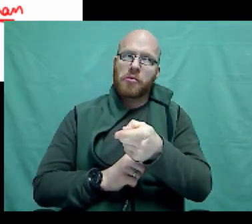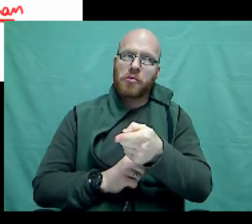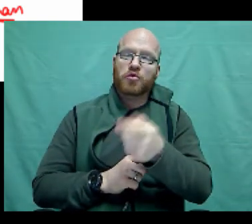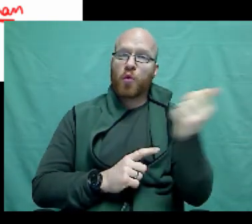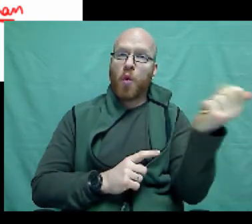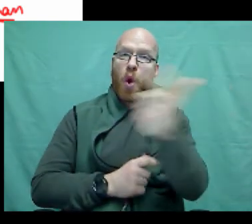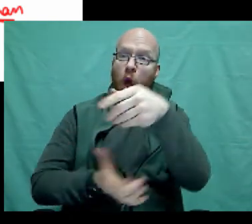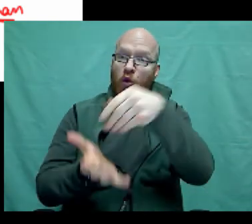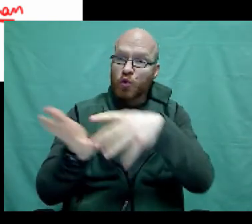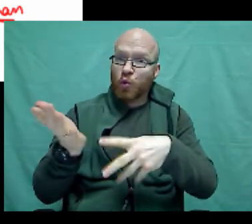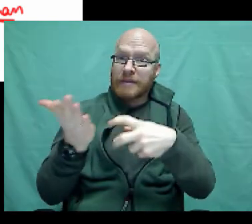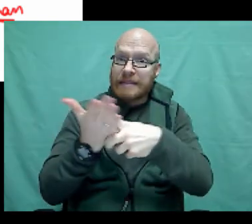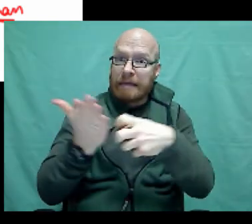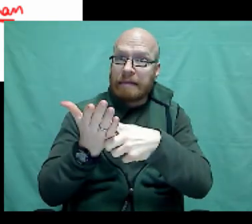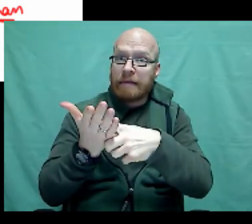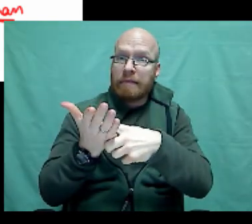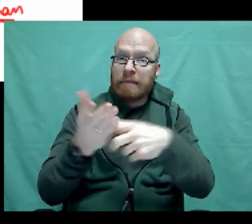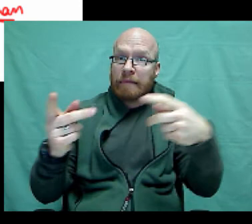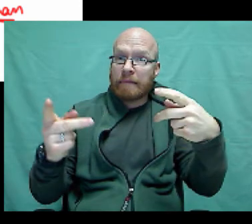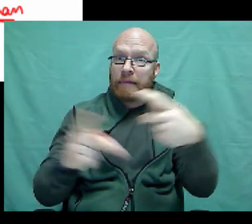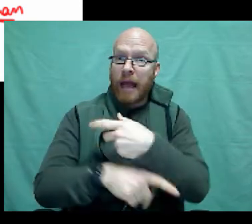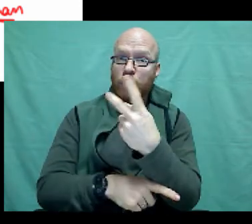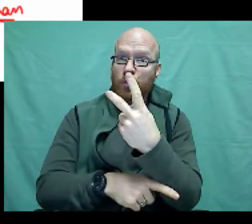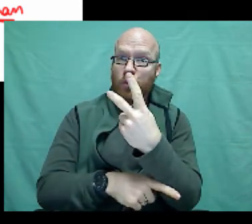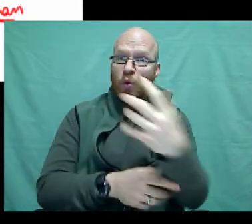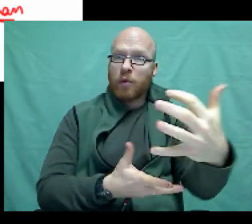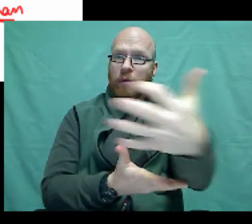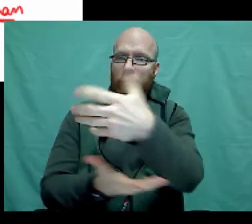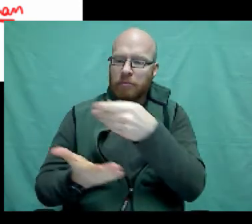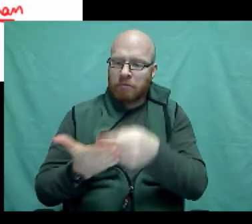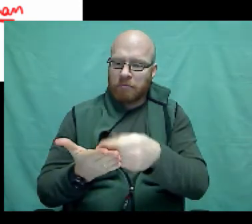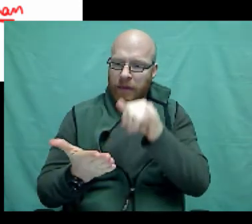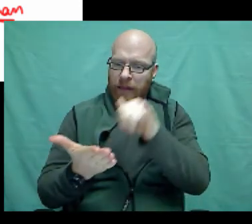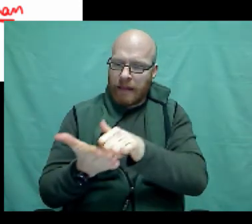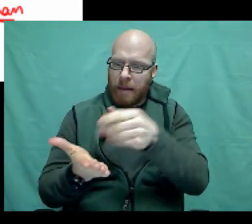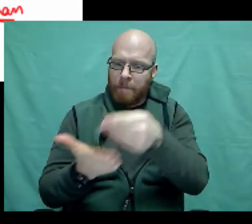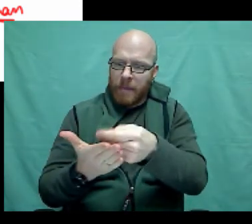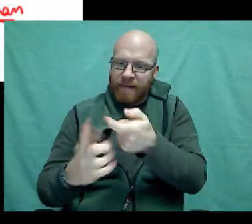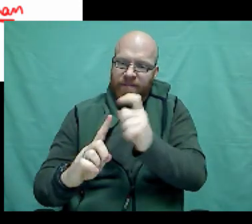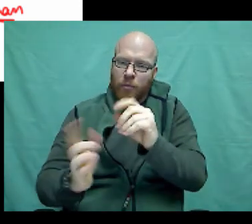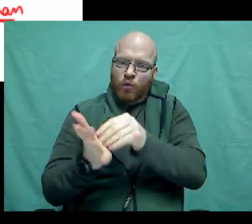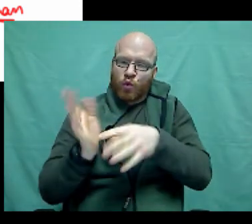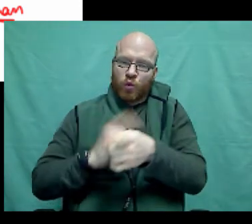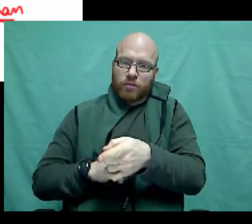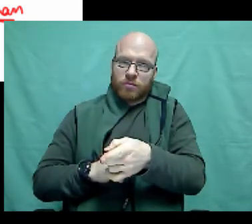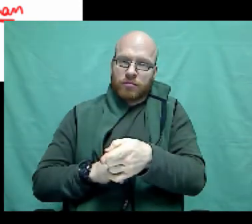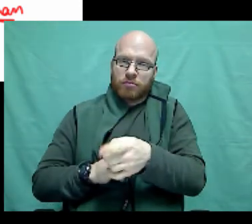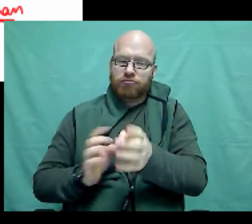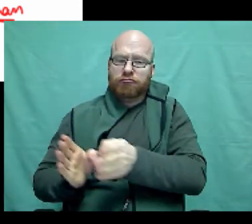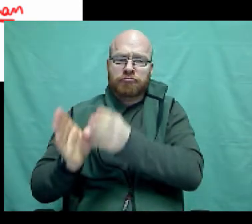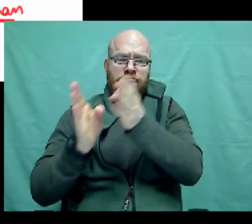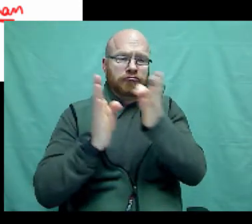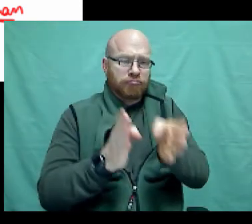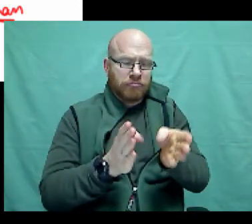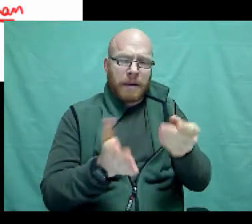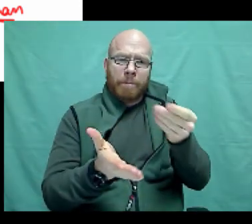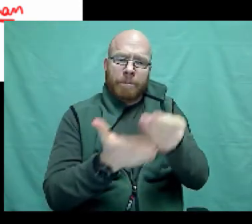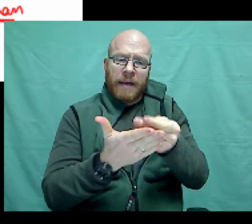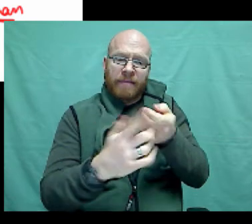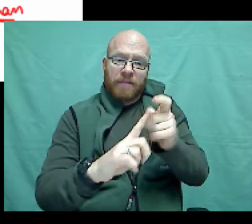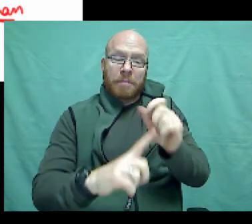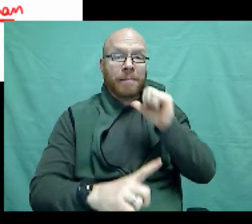all the students, if I times the number of students times 2, I would know how much money the students gave or spent in the